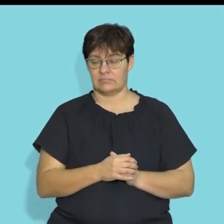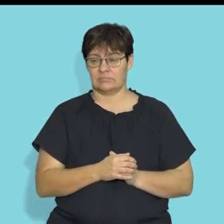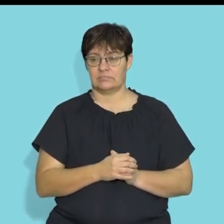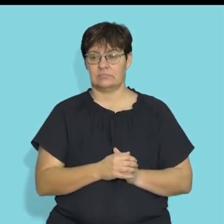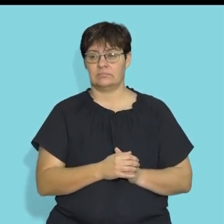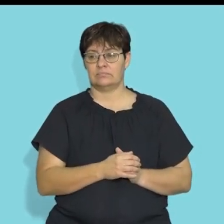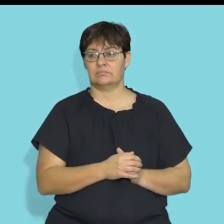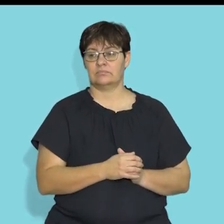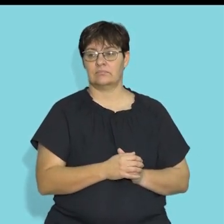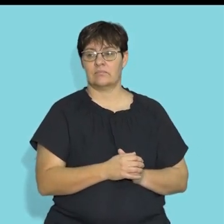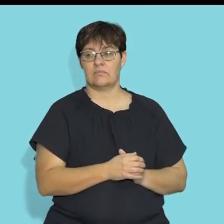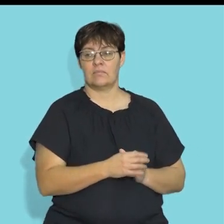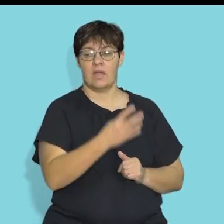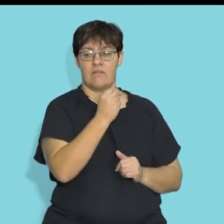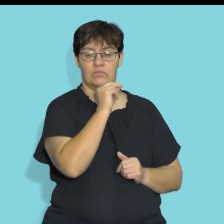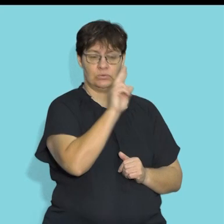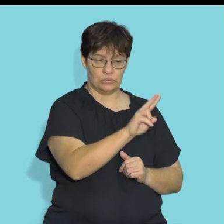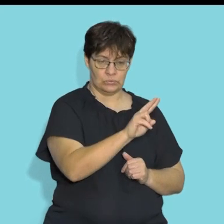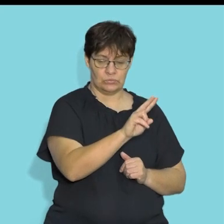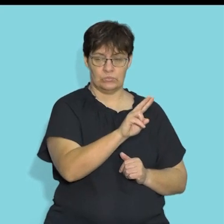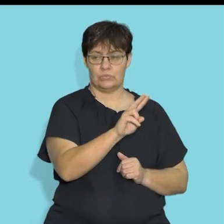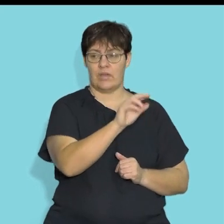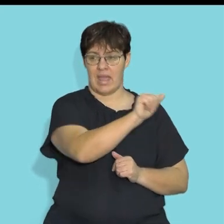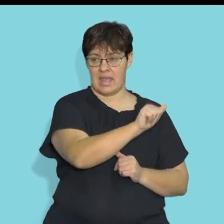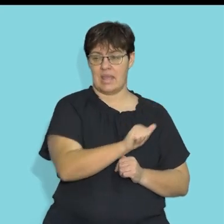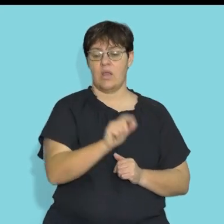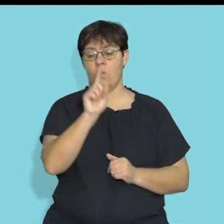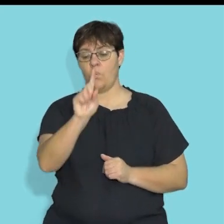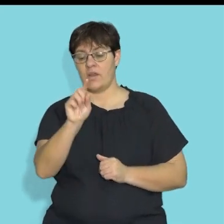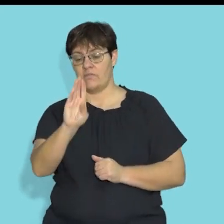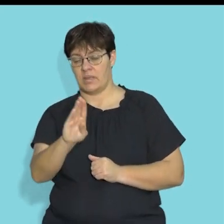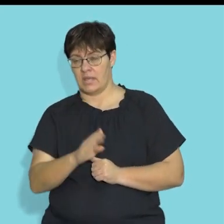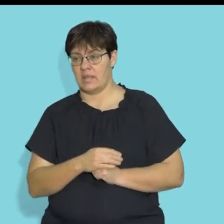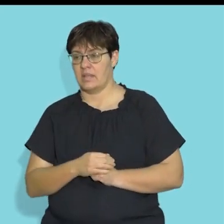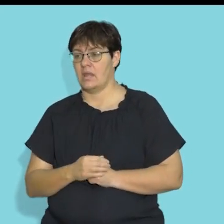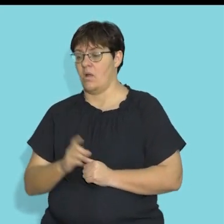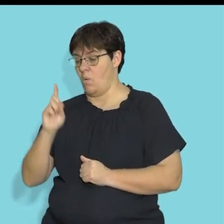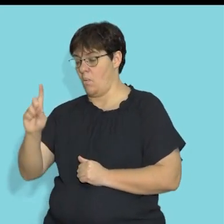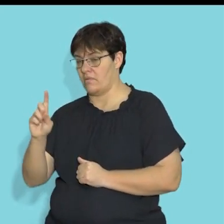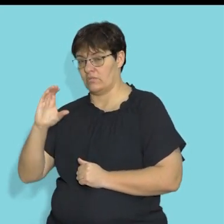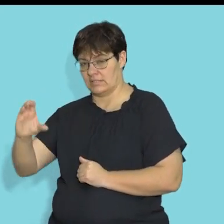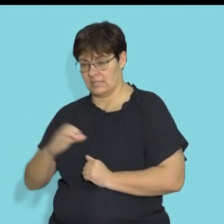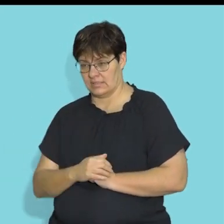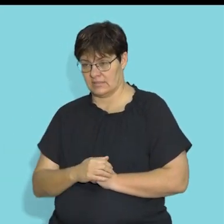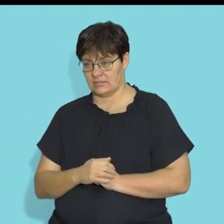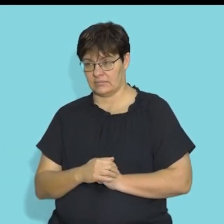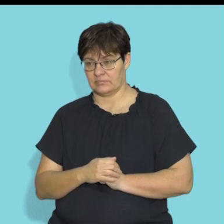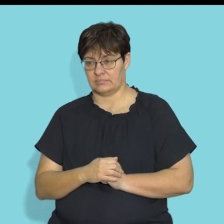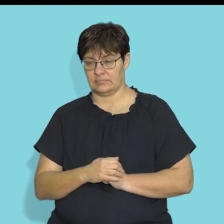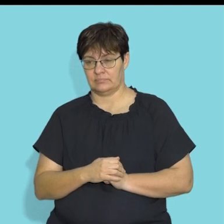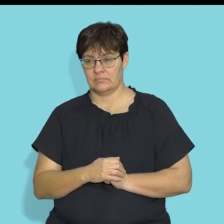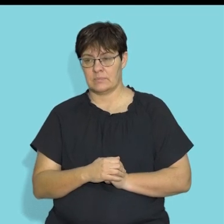equations. Okay, so we have a 2 for A, we have a 1 for B, and we have a 1 for